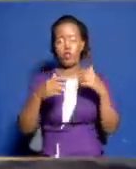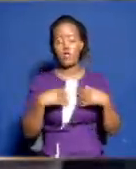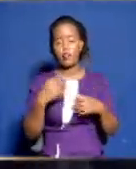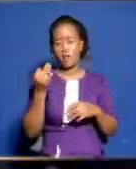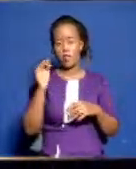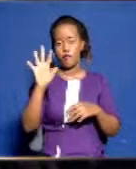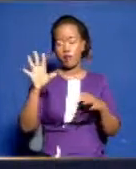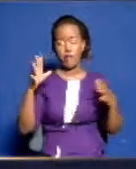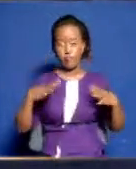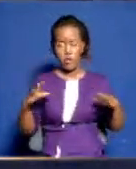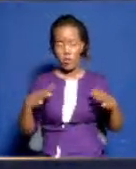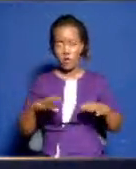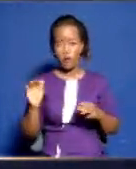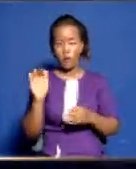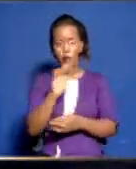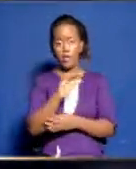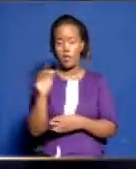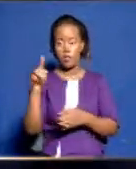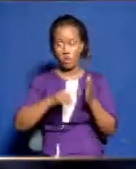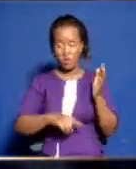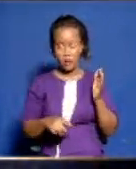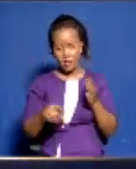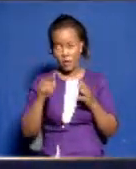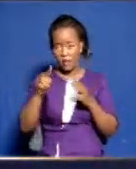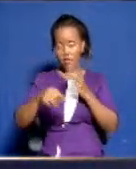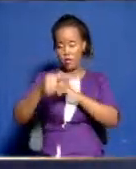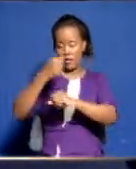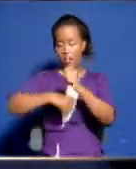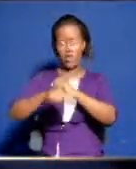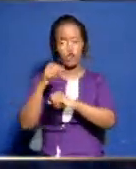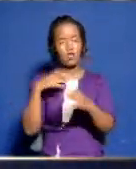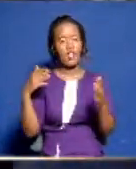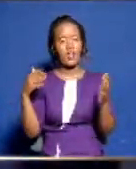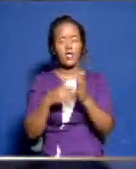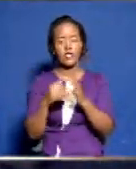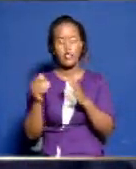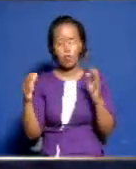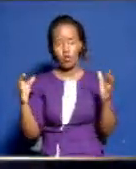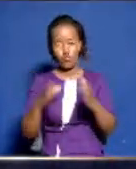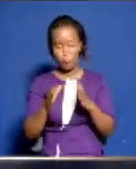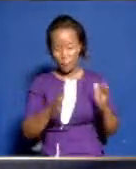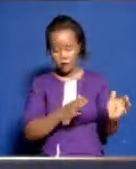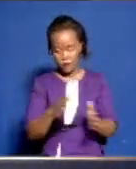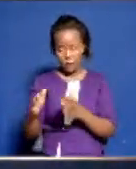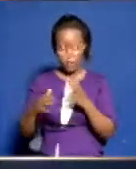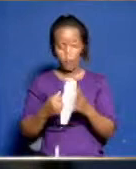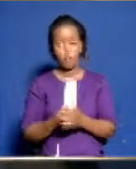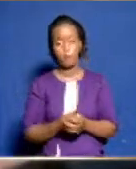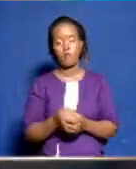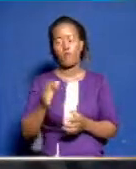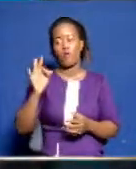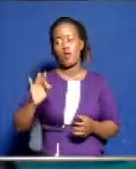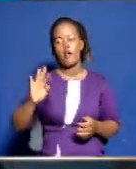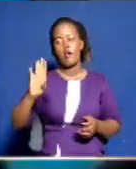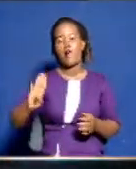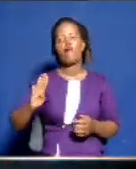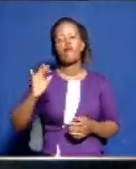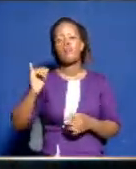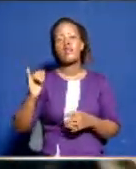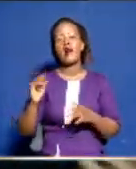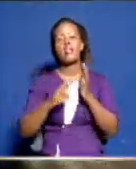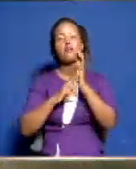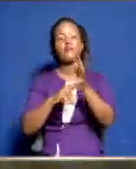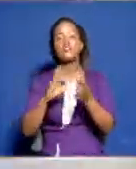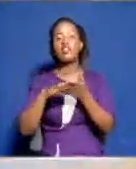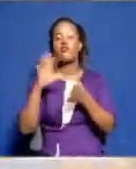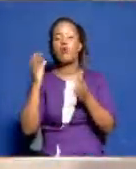the world's most sophisticated law enforcement action against organized crime to date. The FBI and Europol will present more details later